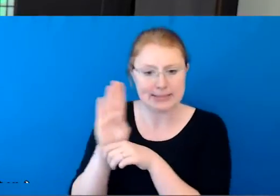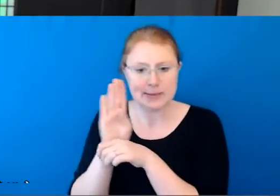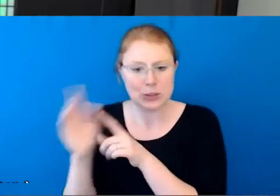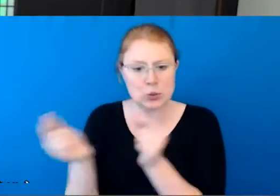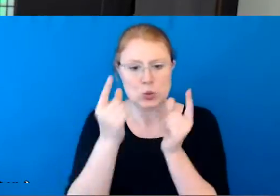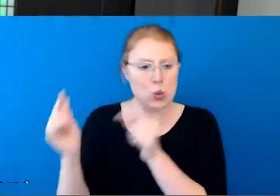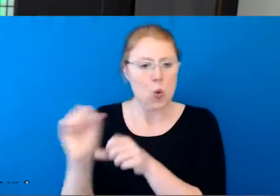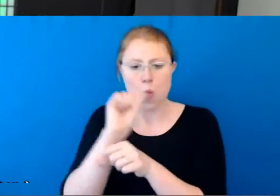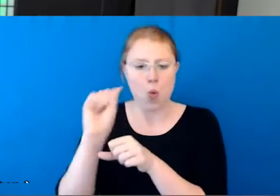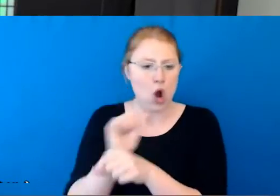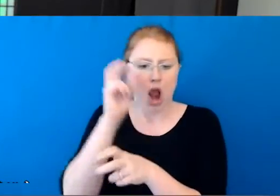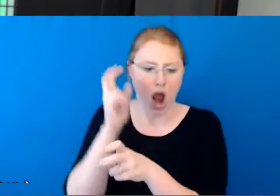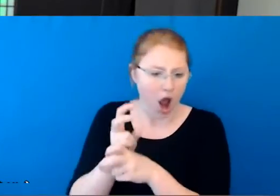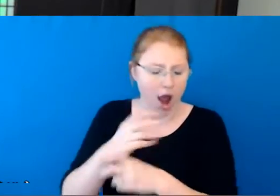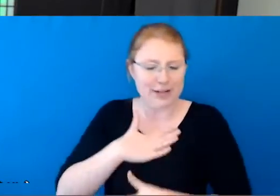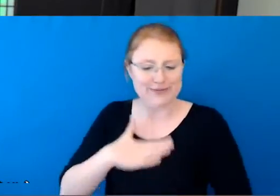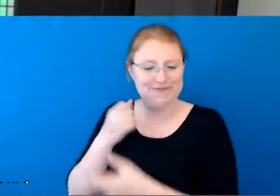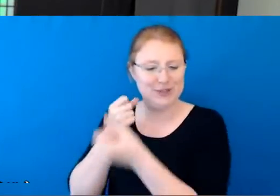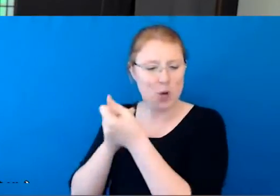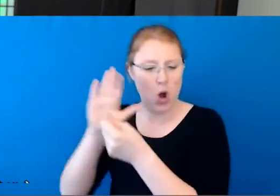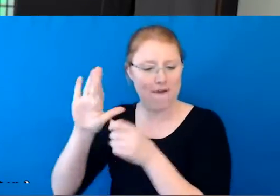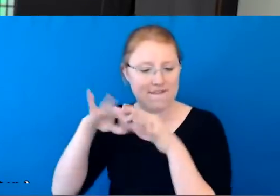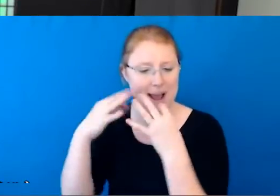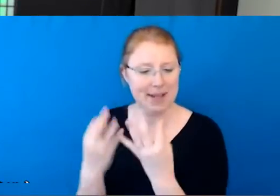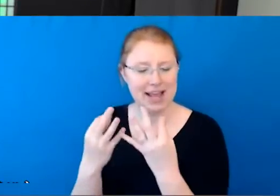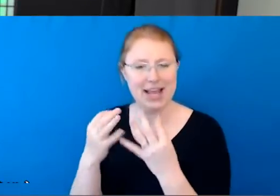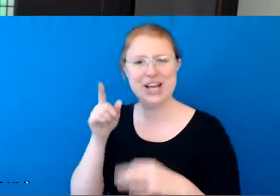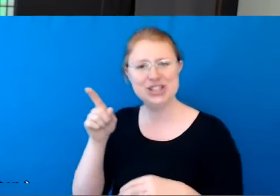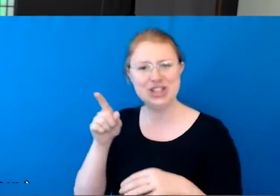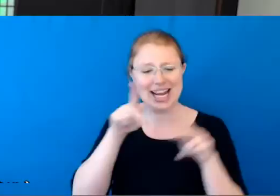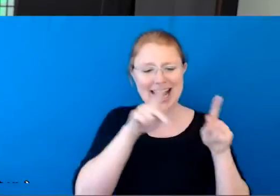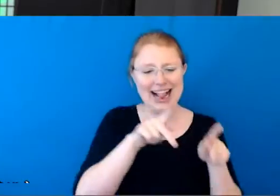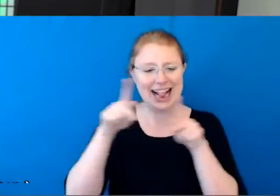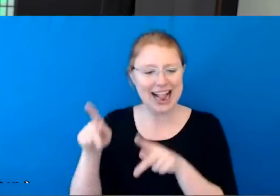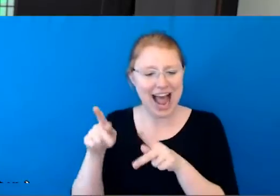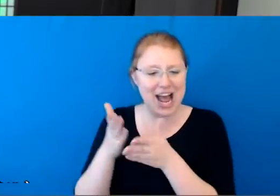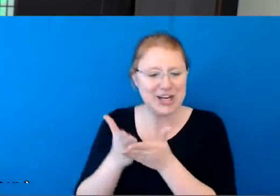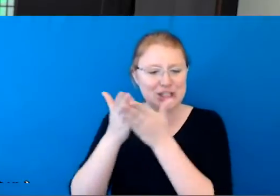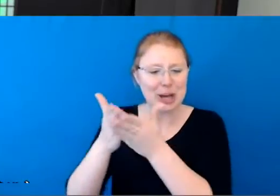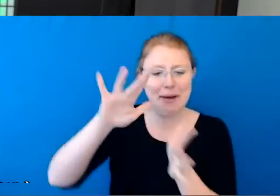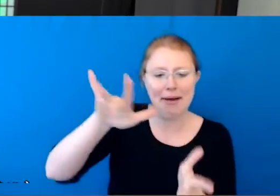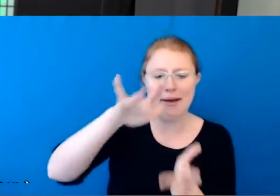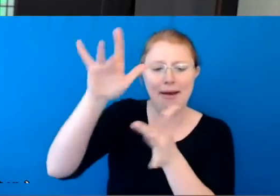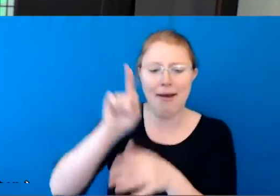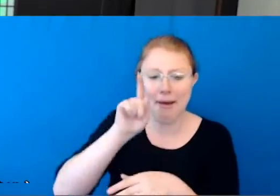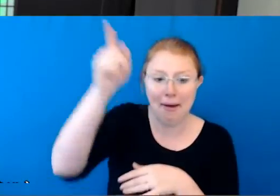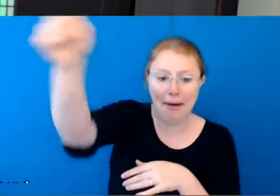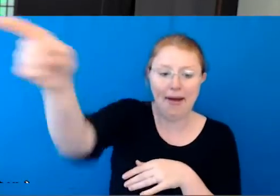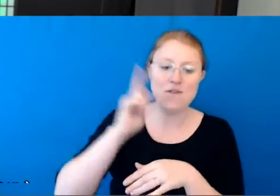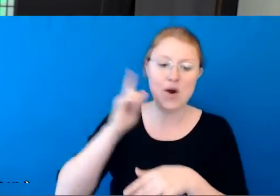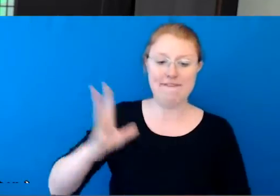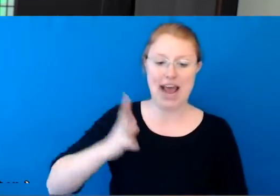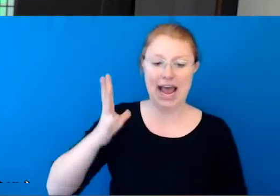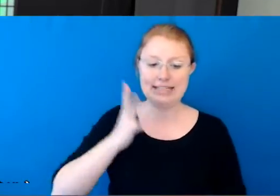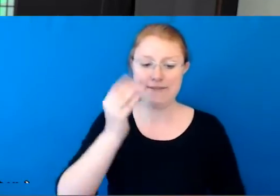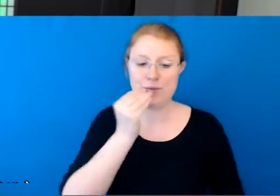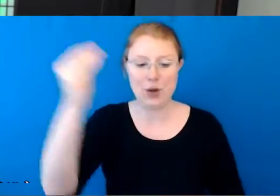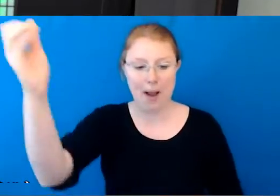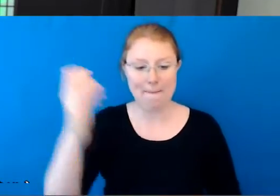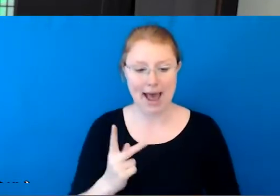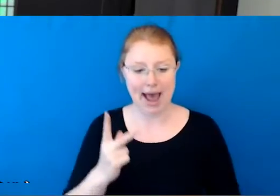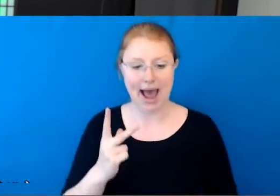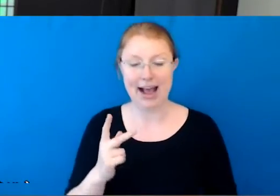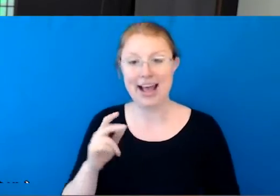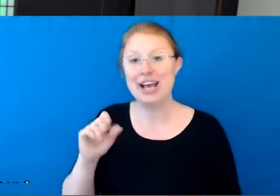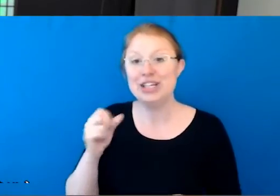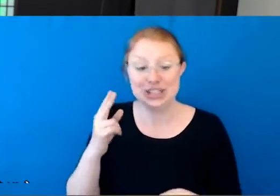from afar. She gets up while it is still night. She provides food for her family and portions for her female servants.